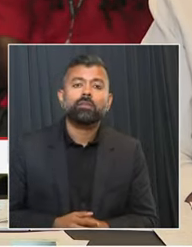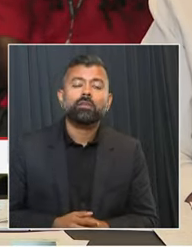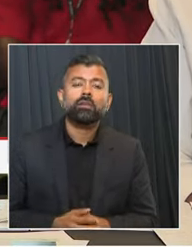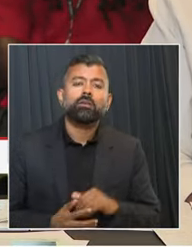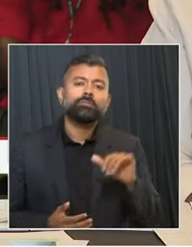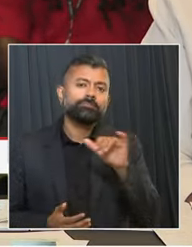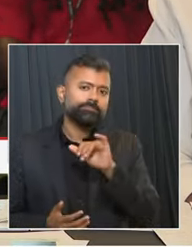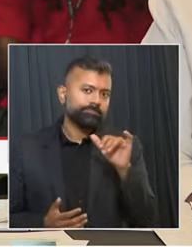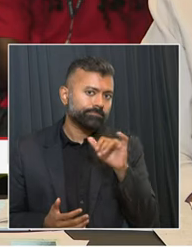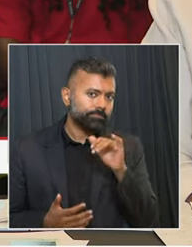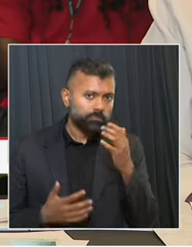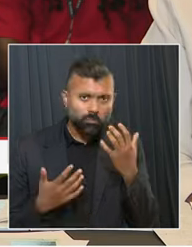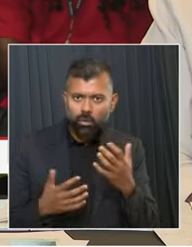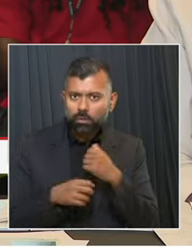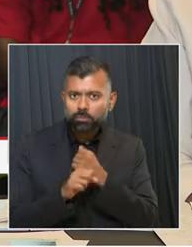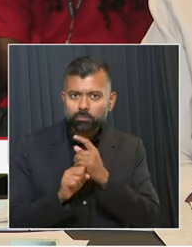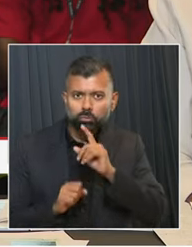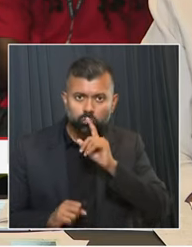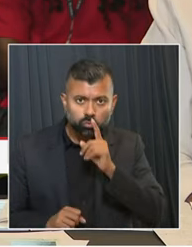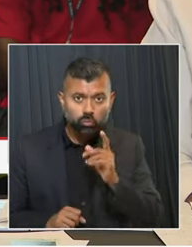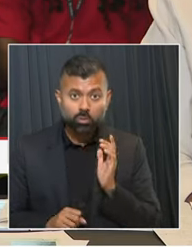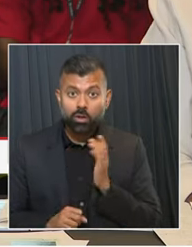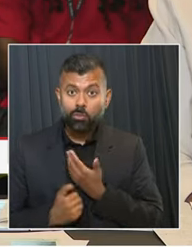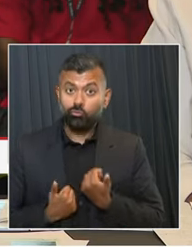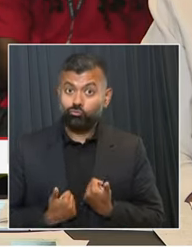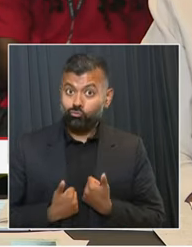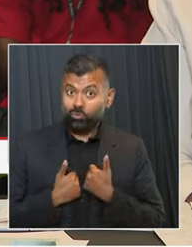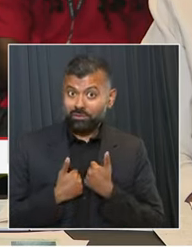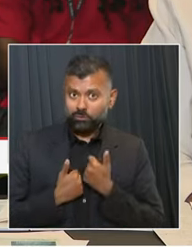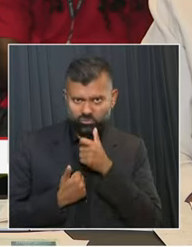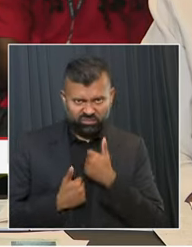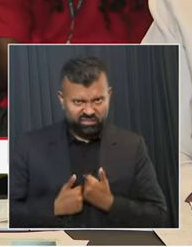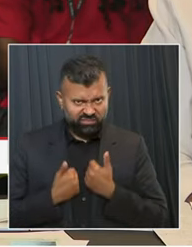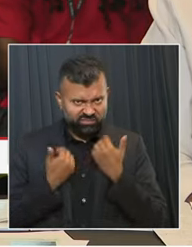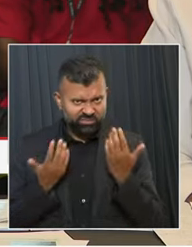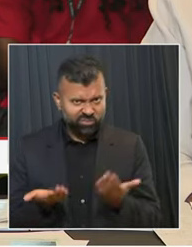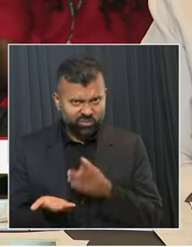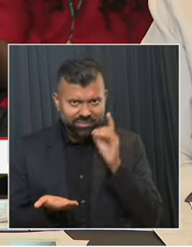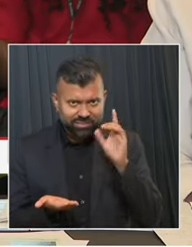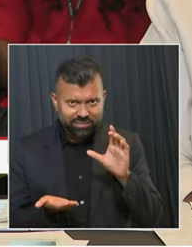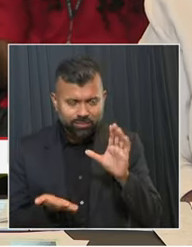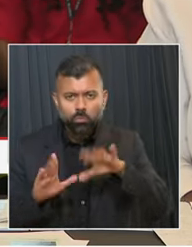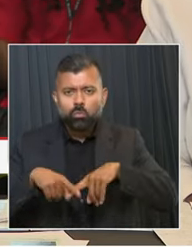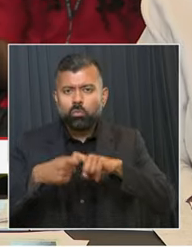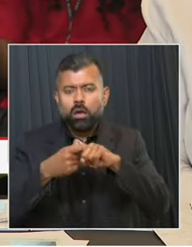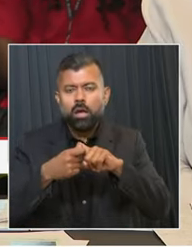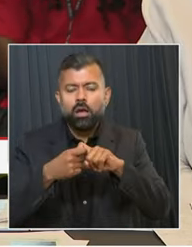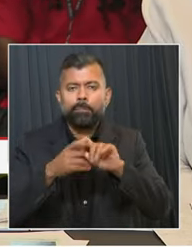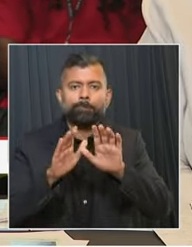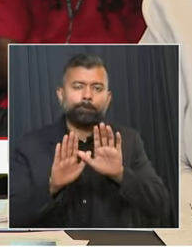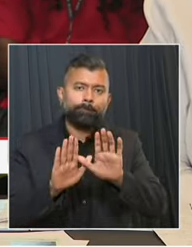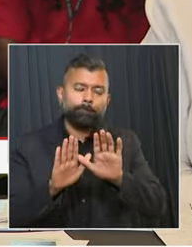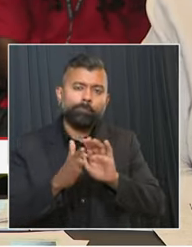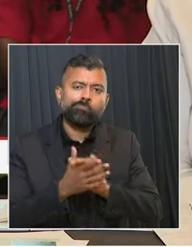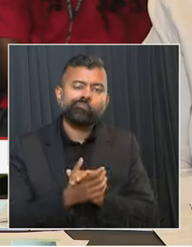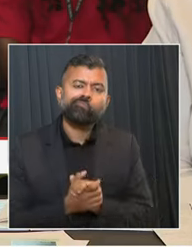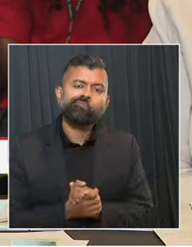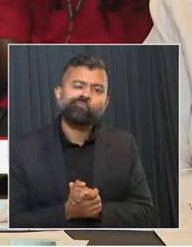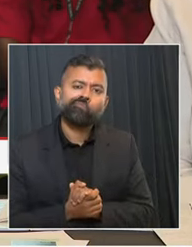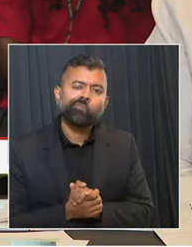making sure that our residents, and I'll spend a minute talking about why I think I-82 is so